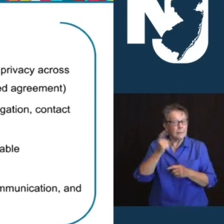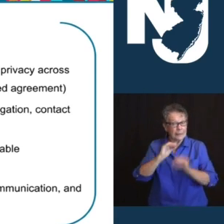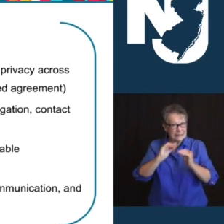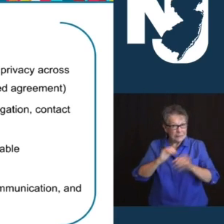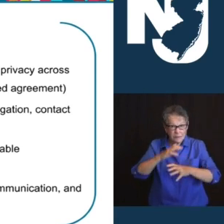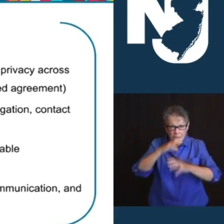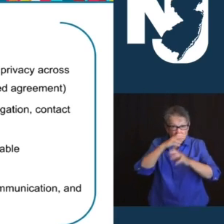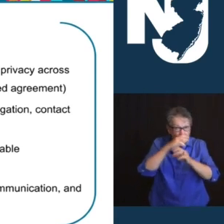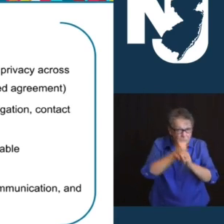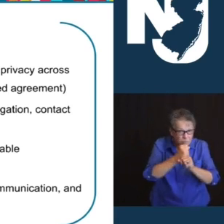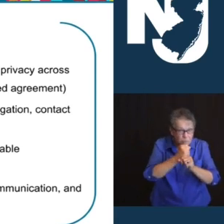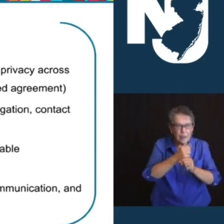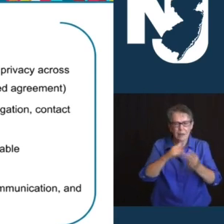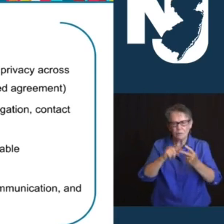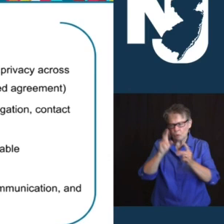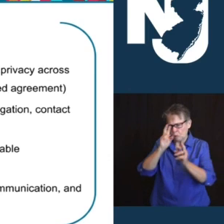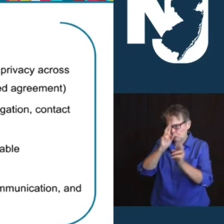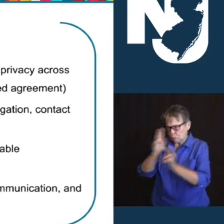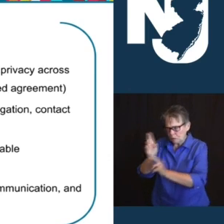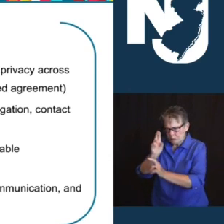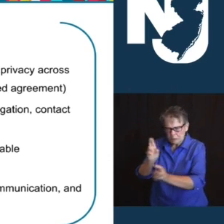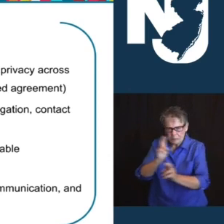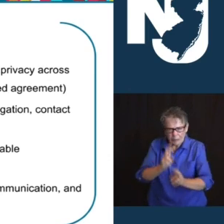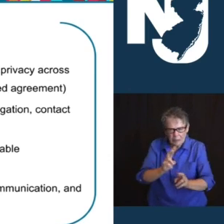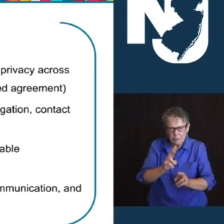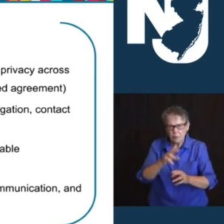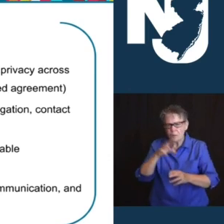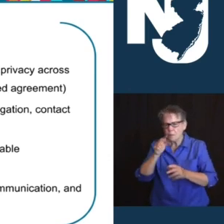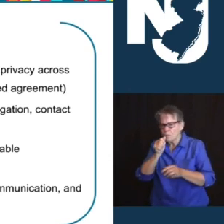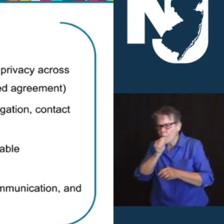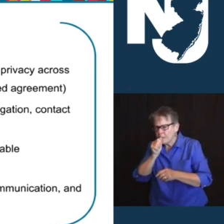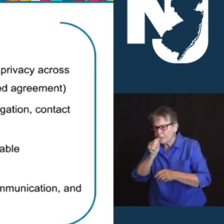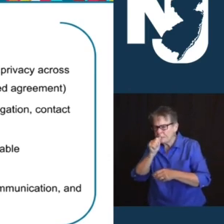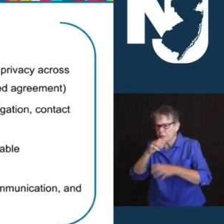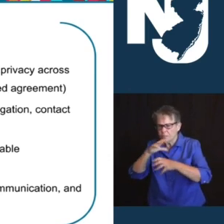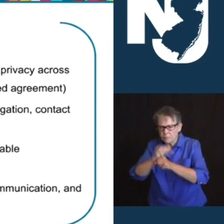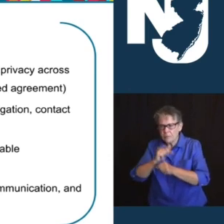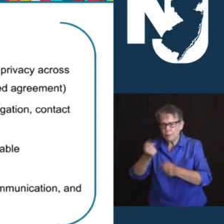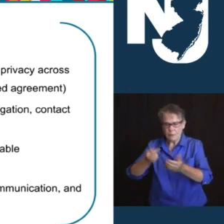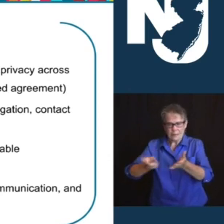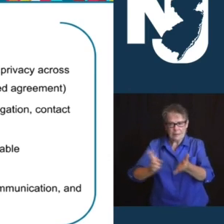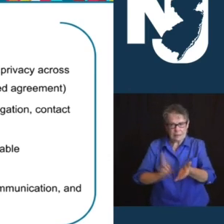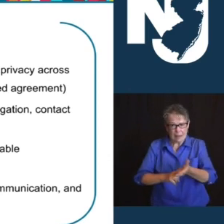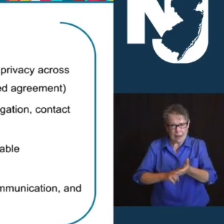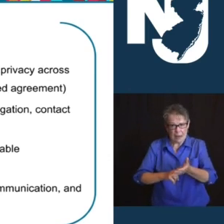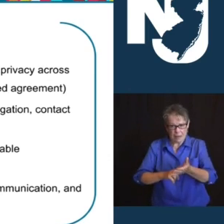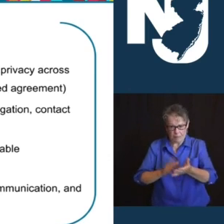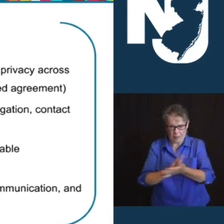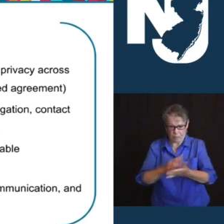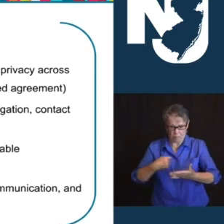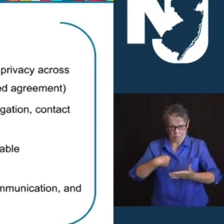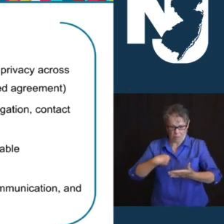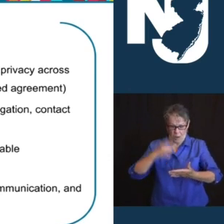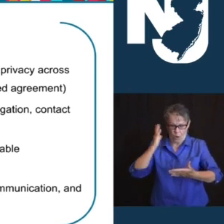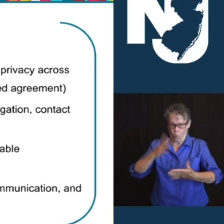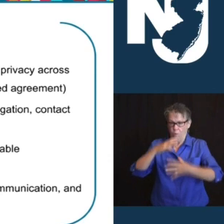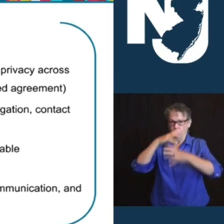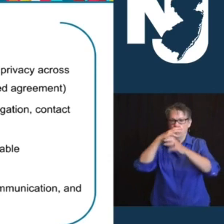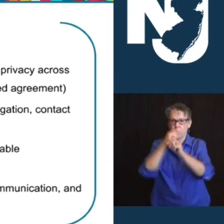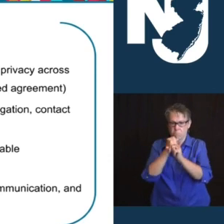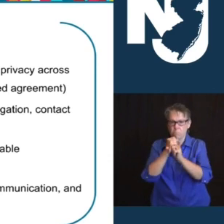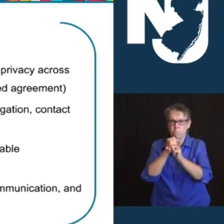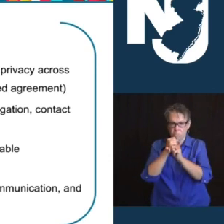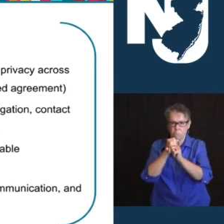a signed agreement of confidentiality, in-depth review of case investigation, contact tracing and key